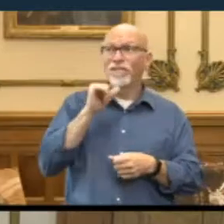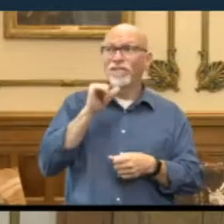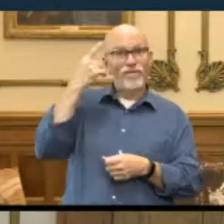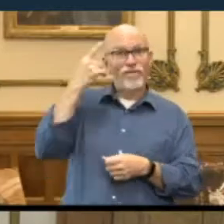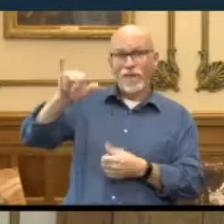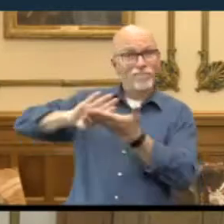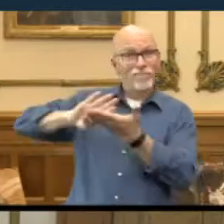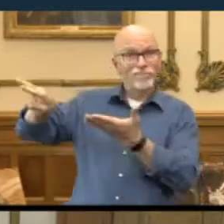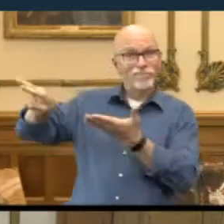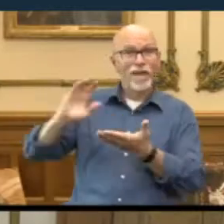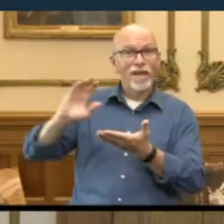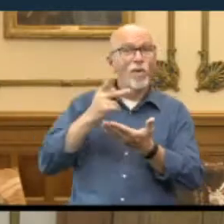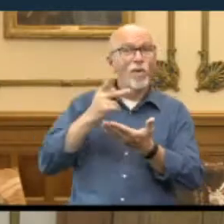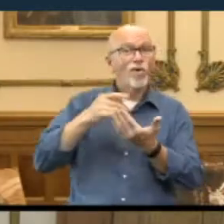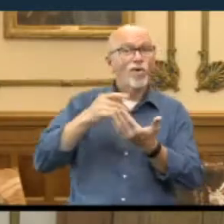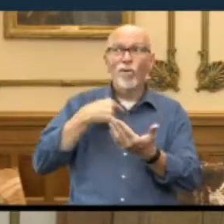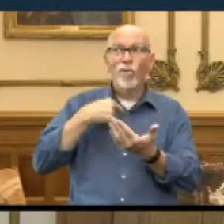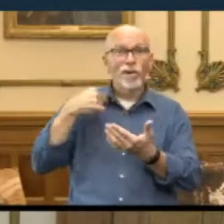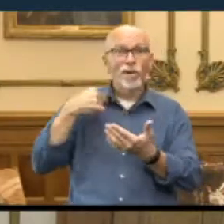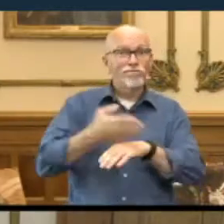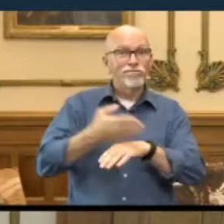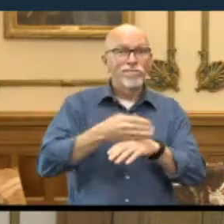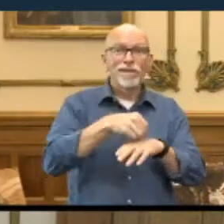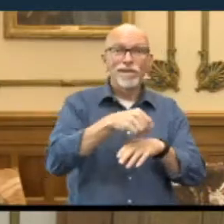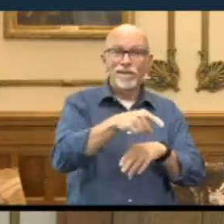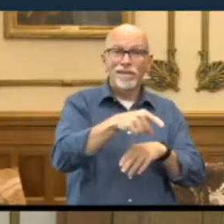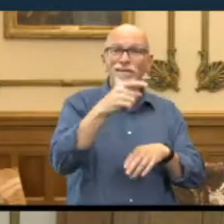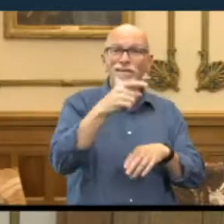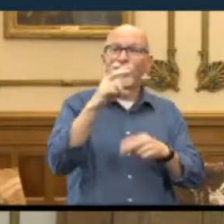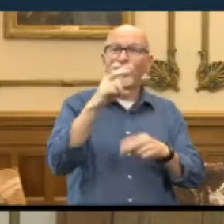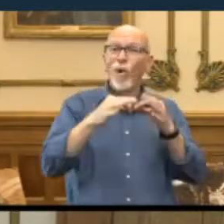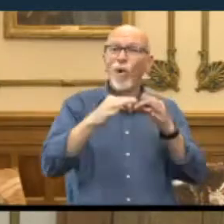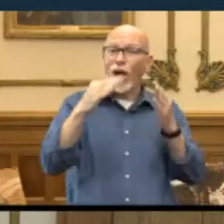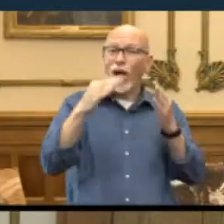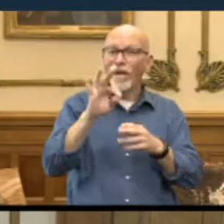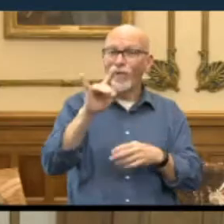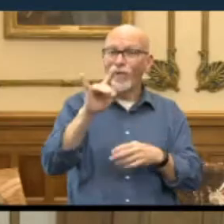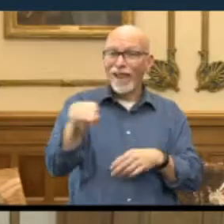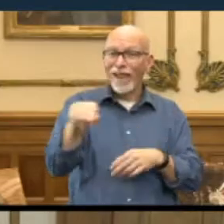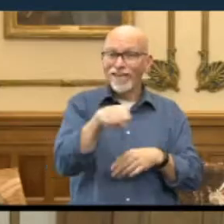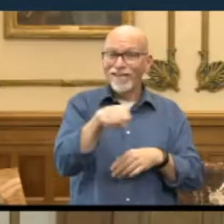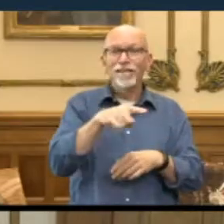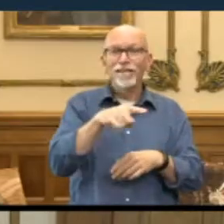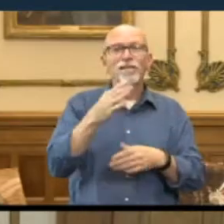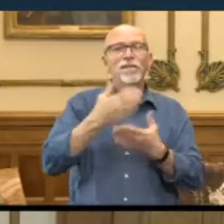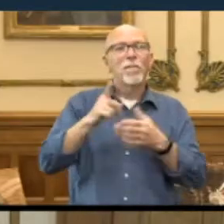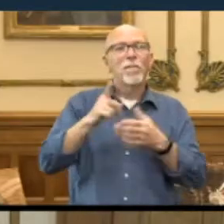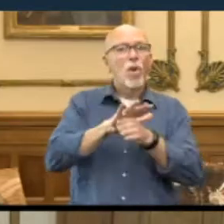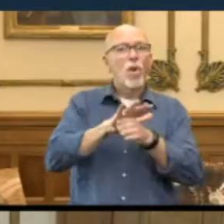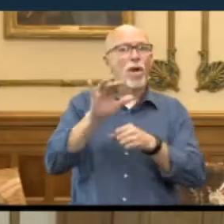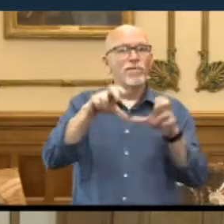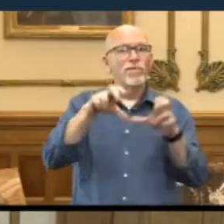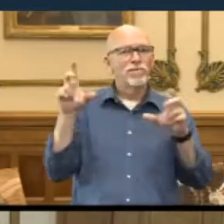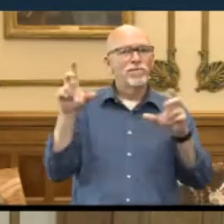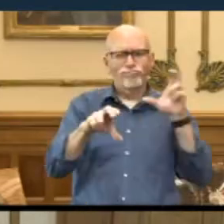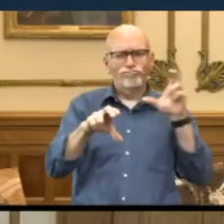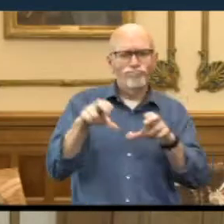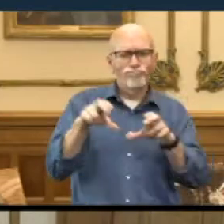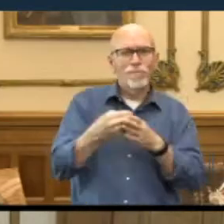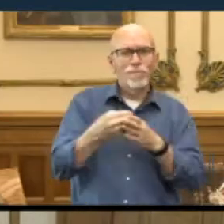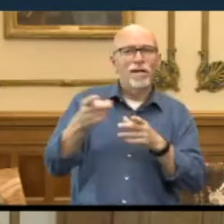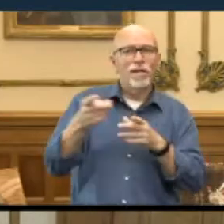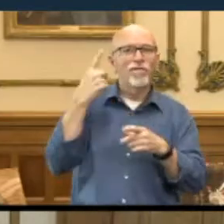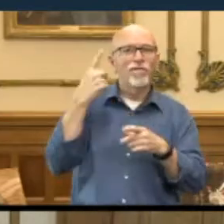that and the project that we did on Wayne Street, Indiana, just south of the courthouse, we had some local investors invest $5 or $6 million into an old